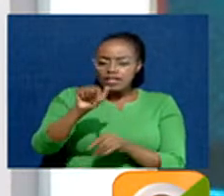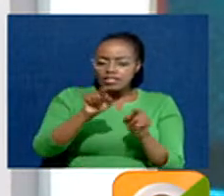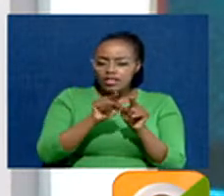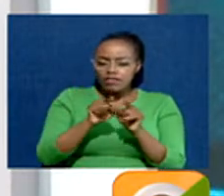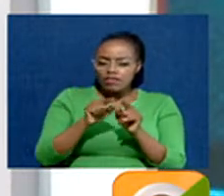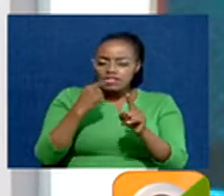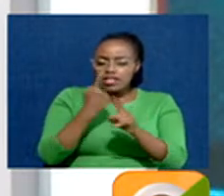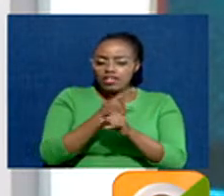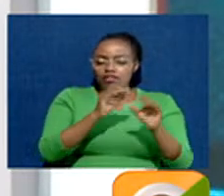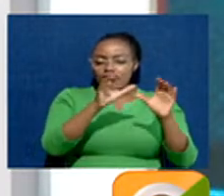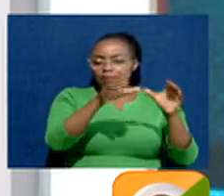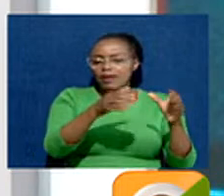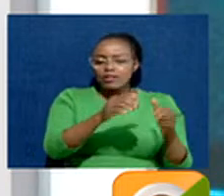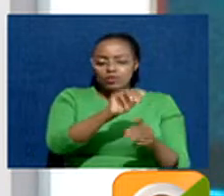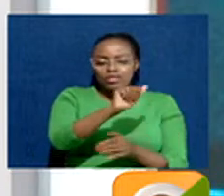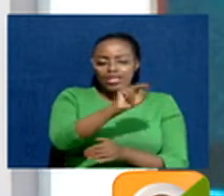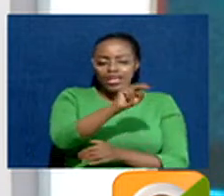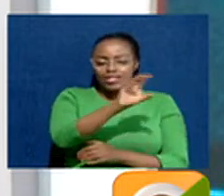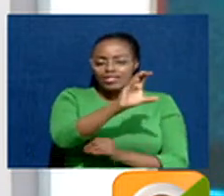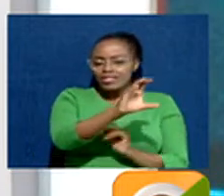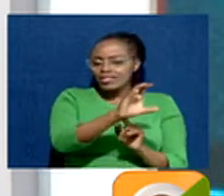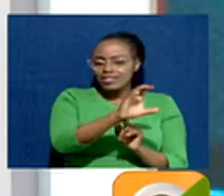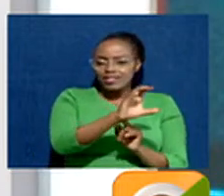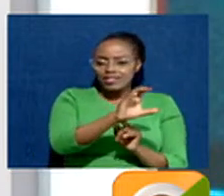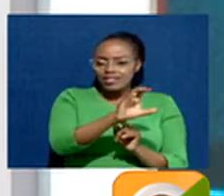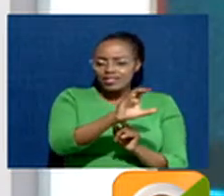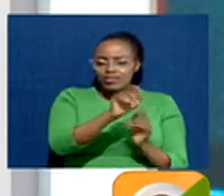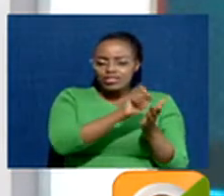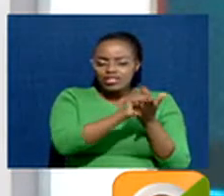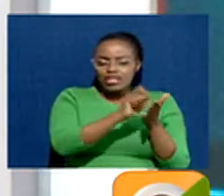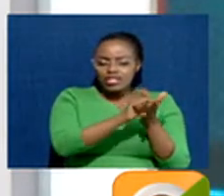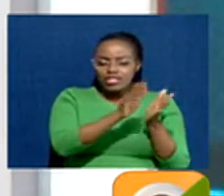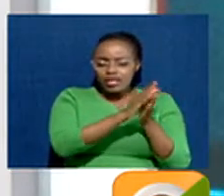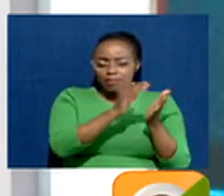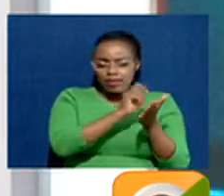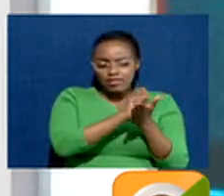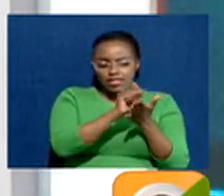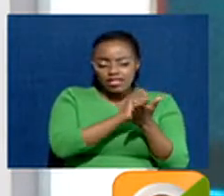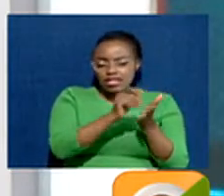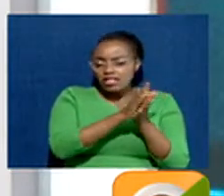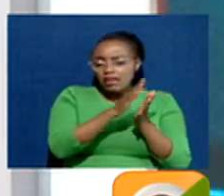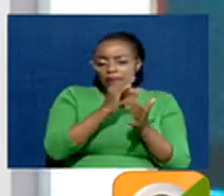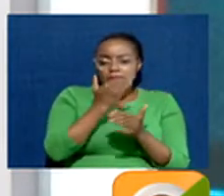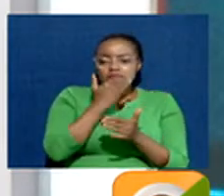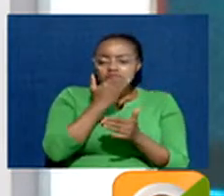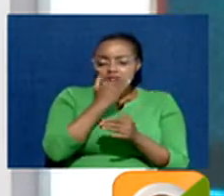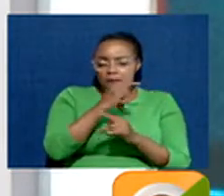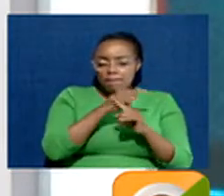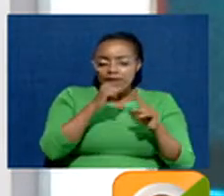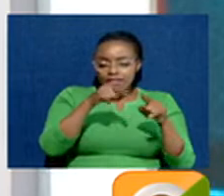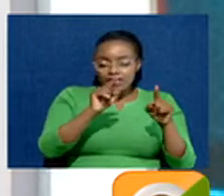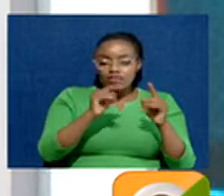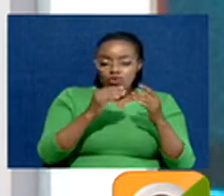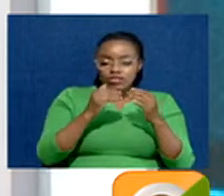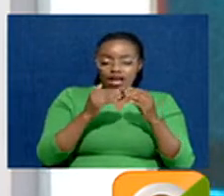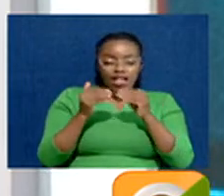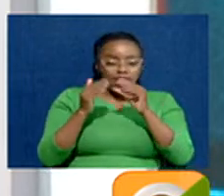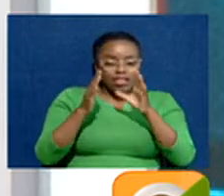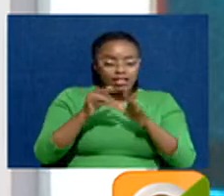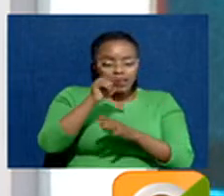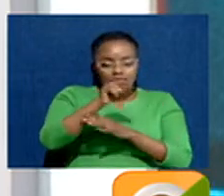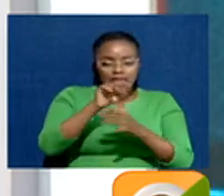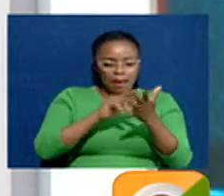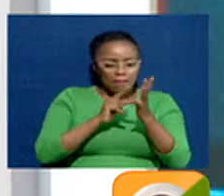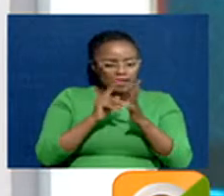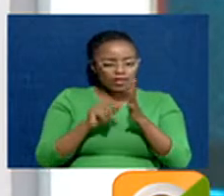He was a different party. ANC. Yeah. Yes. ANC. I think he was Secretary General. I could be wrong, but I think that he was an official there. And therefore,